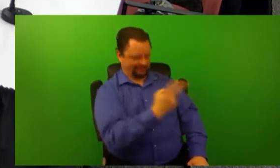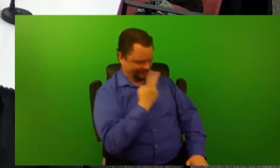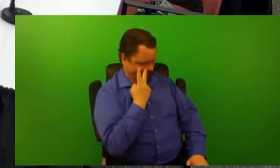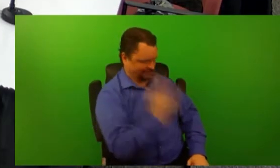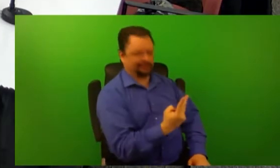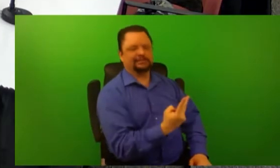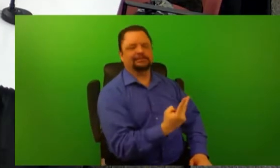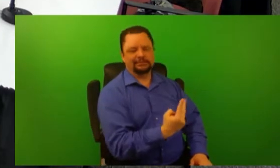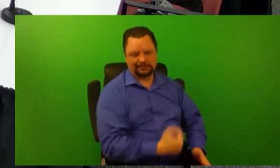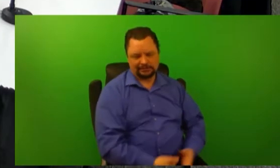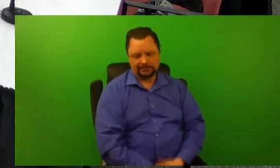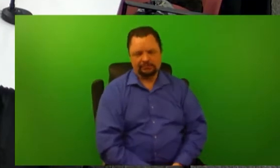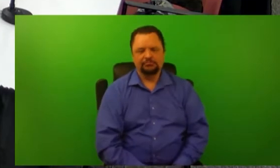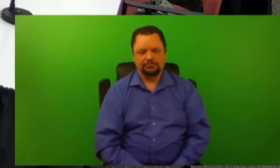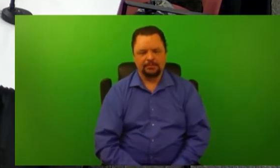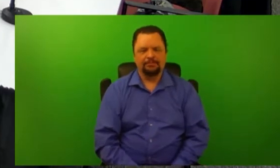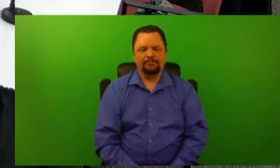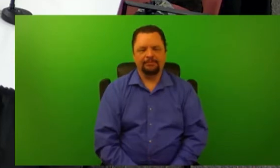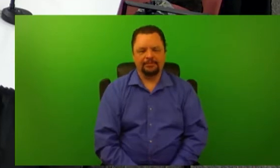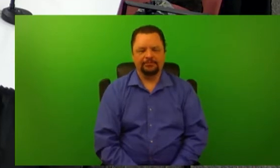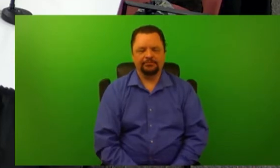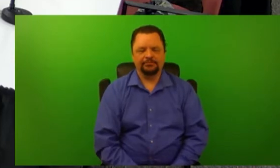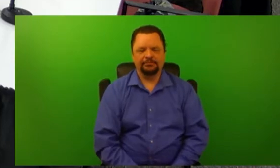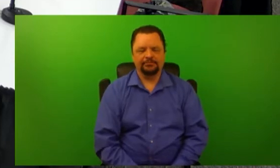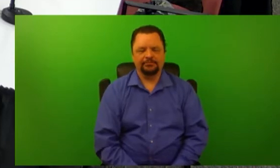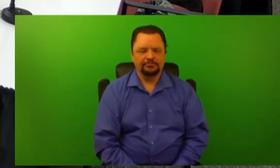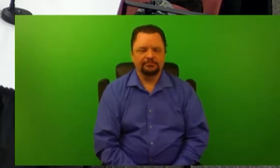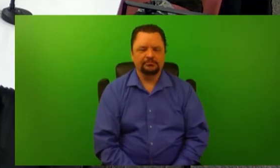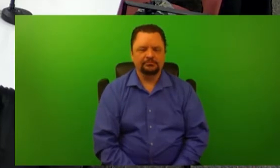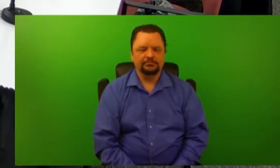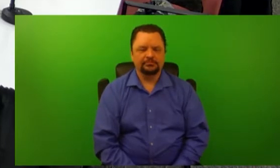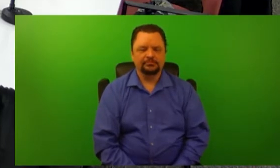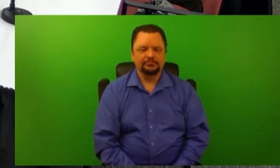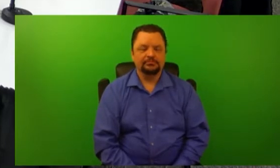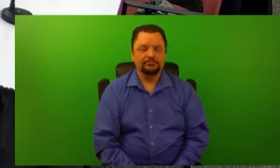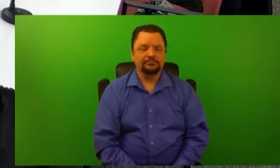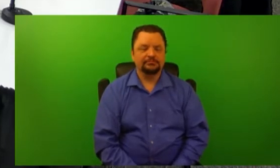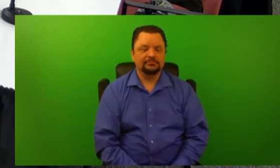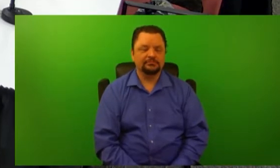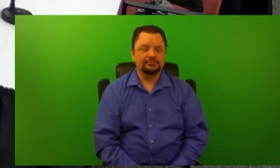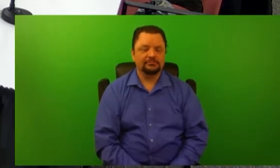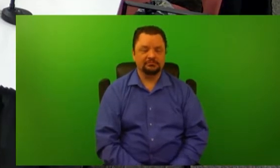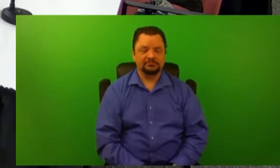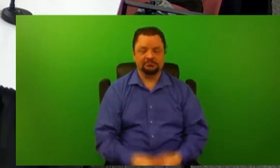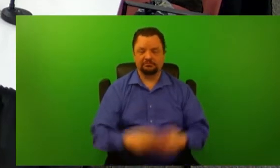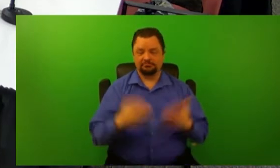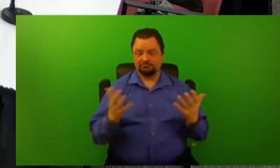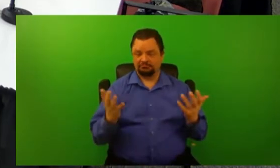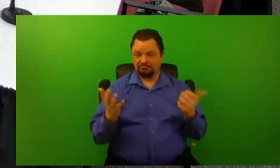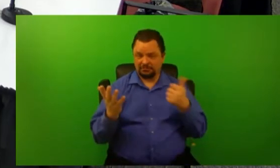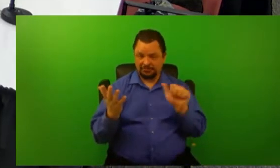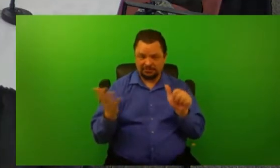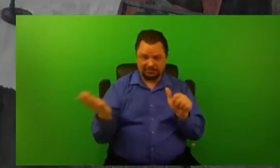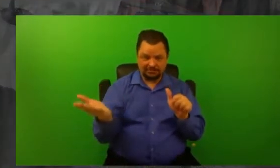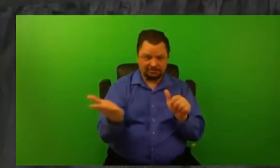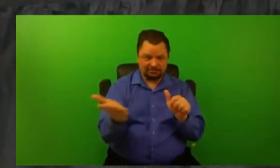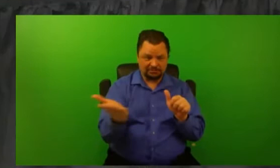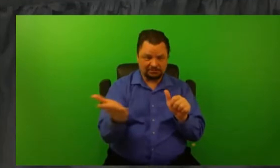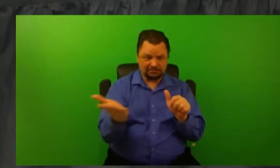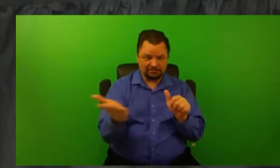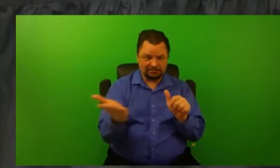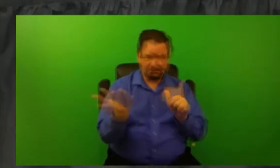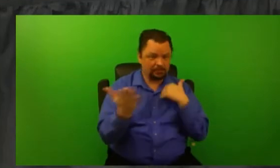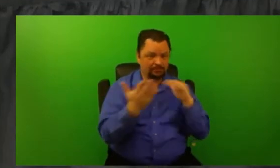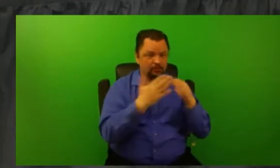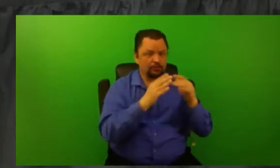Any other board member comment? Yeah, I This just might wanted be to an thank staff. opportunity for any members of the public who are here or online who wish to comment about the Board of